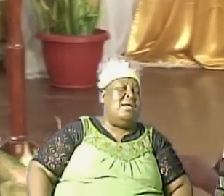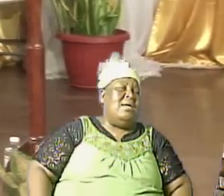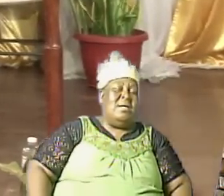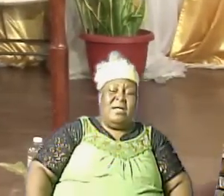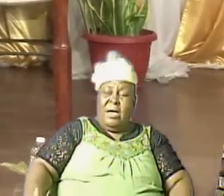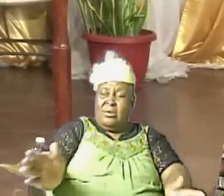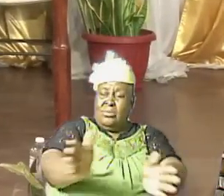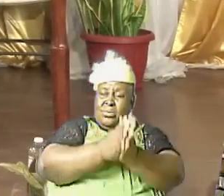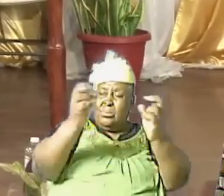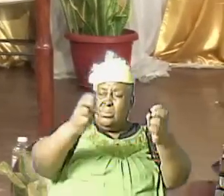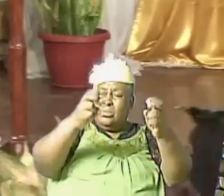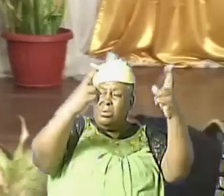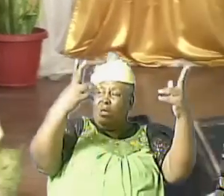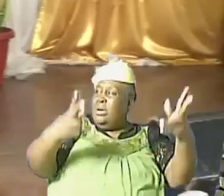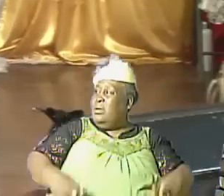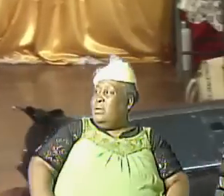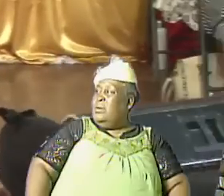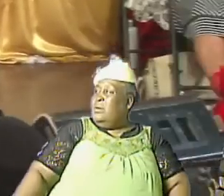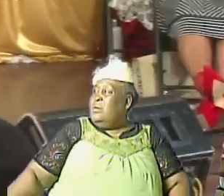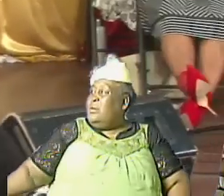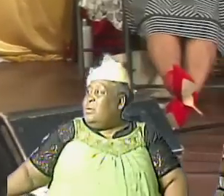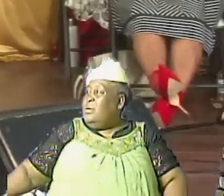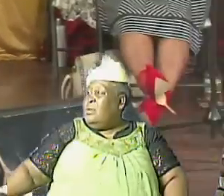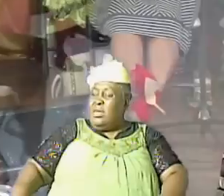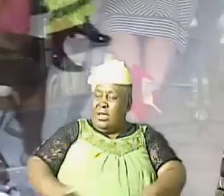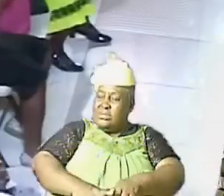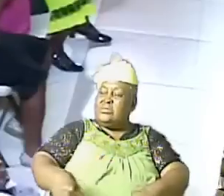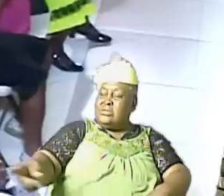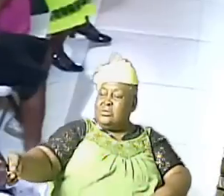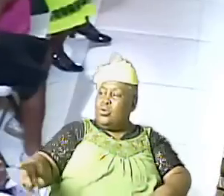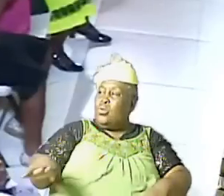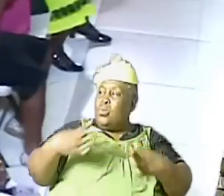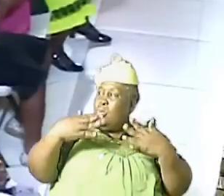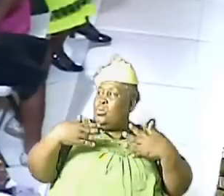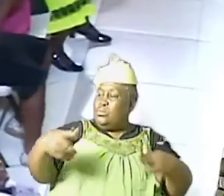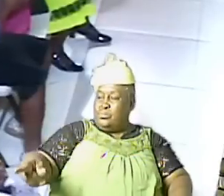Toko Sandarabaha. Woo!